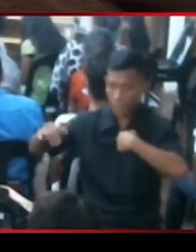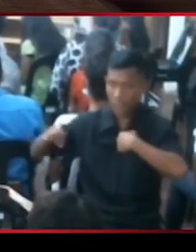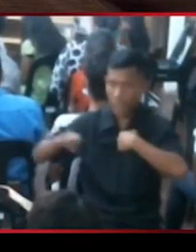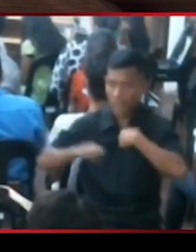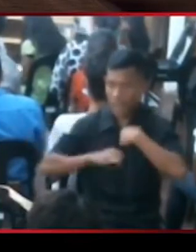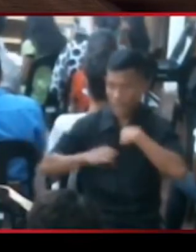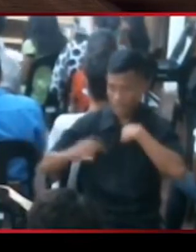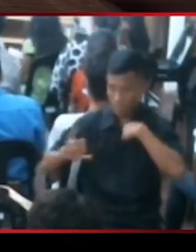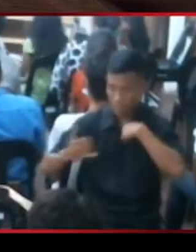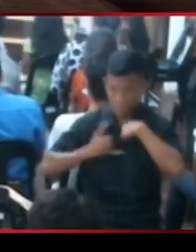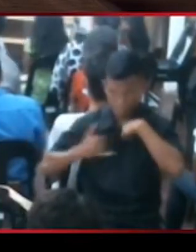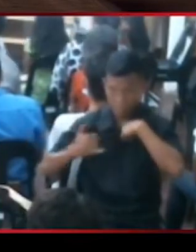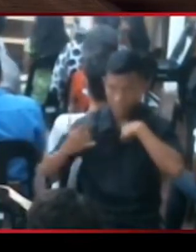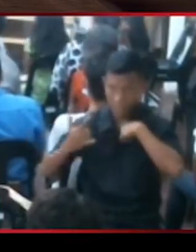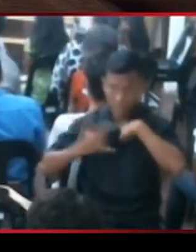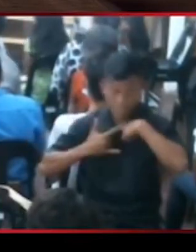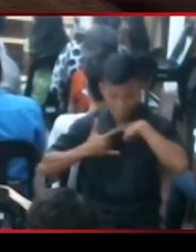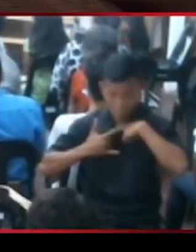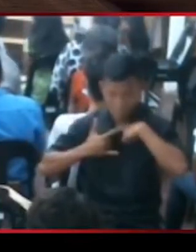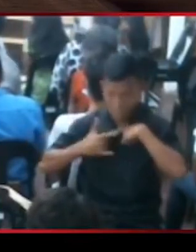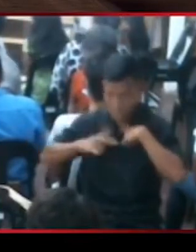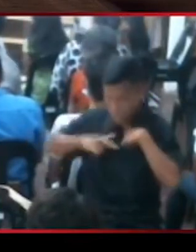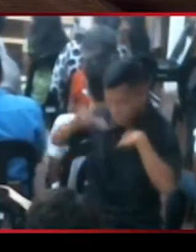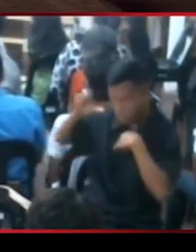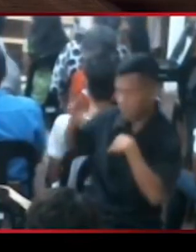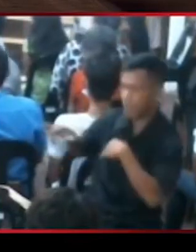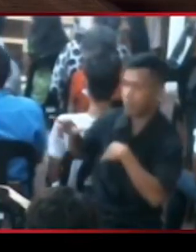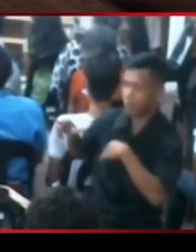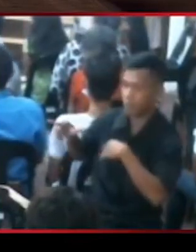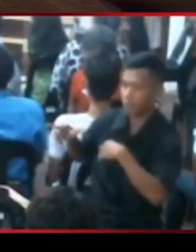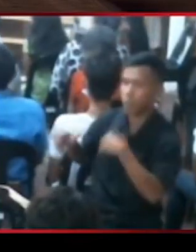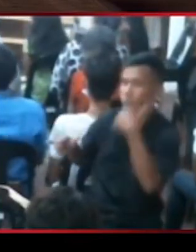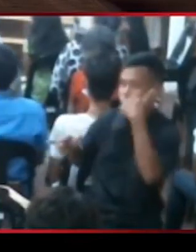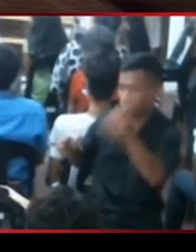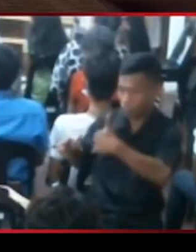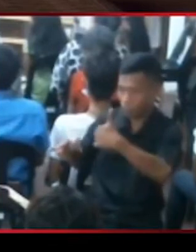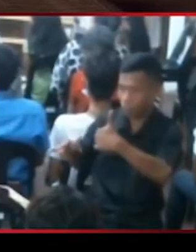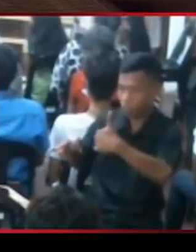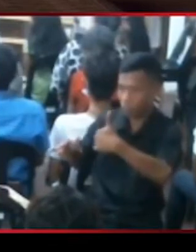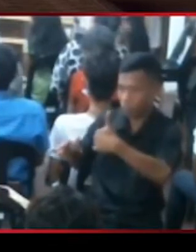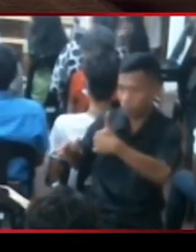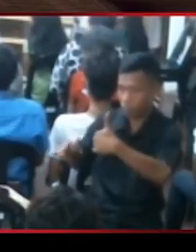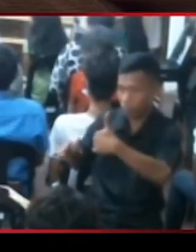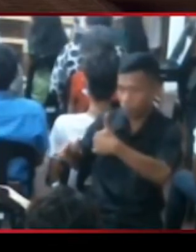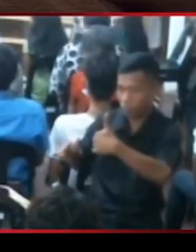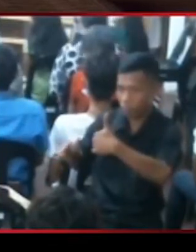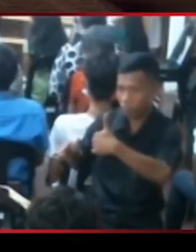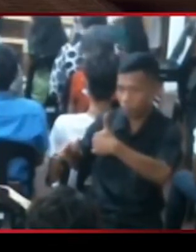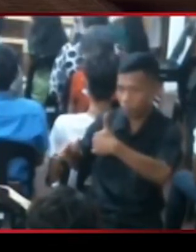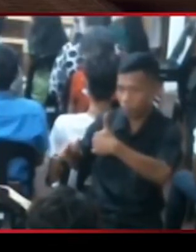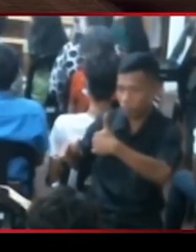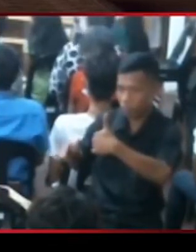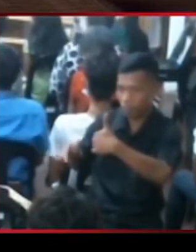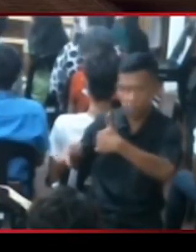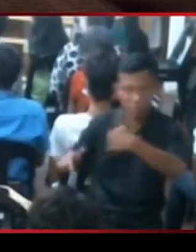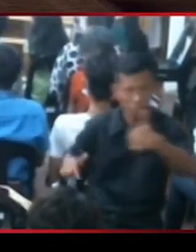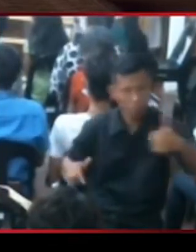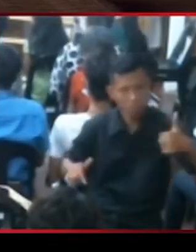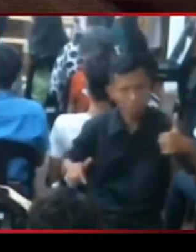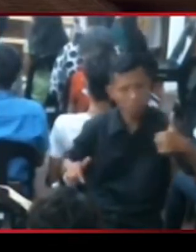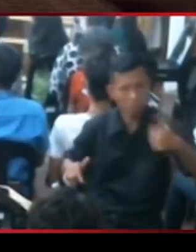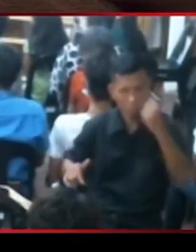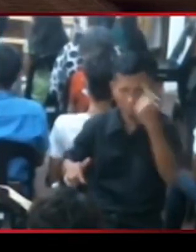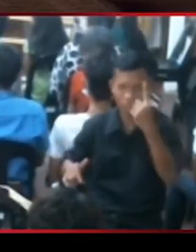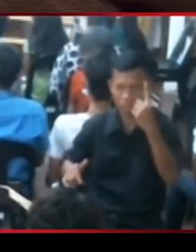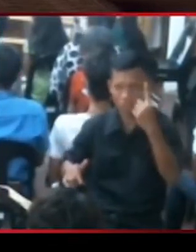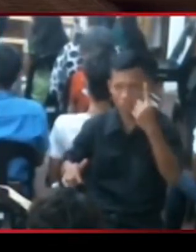So, we see here, establish your hearts, purpose yourself to do what God wants